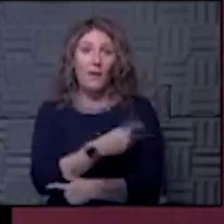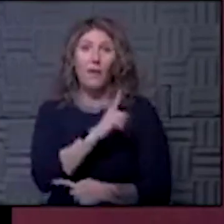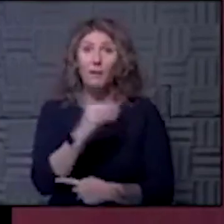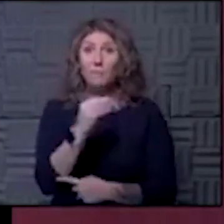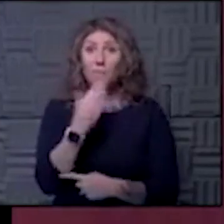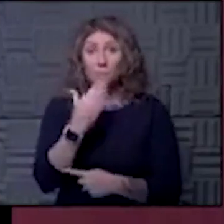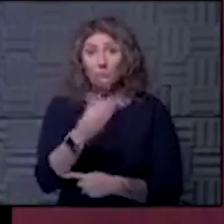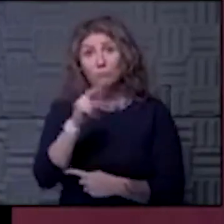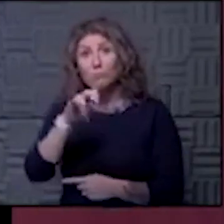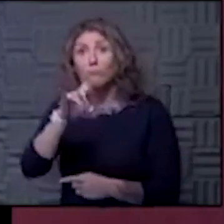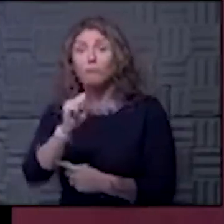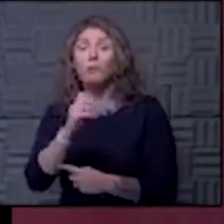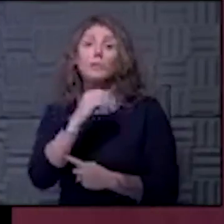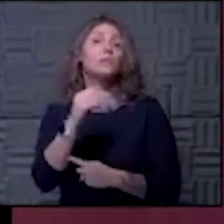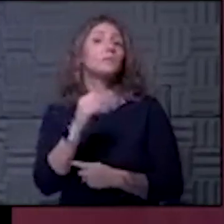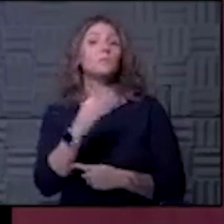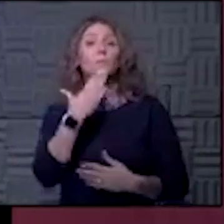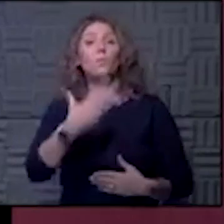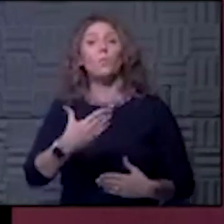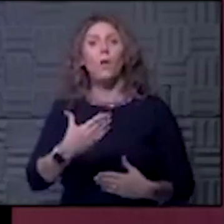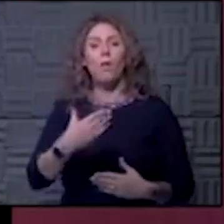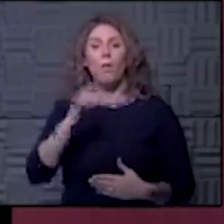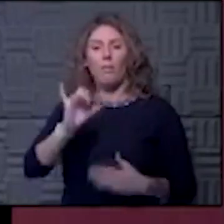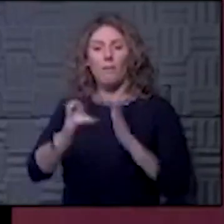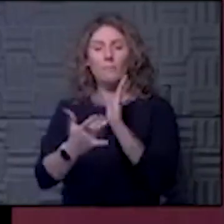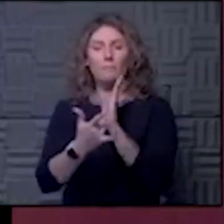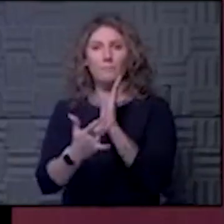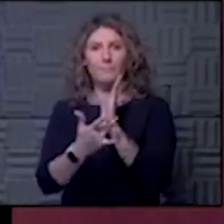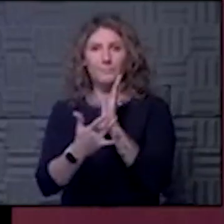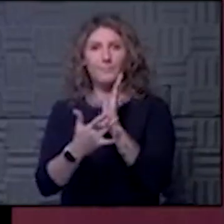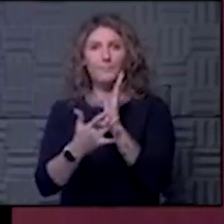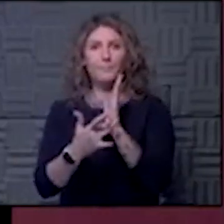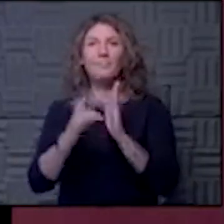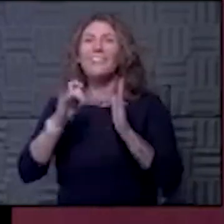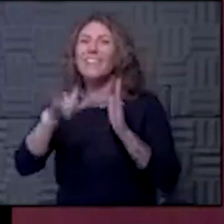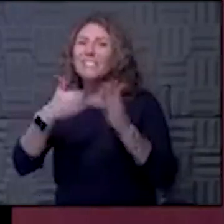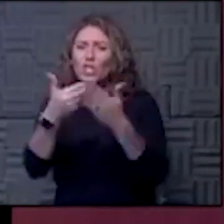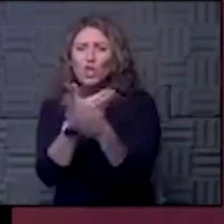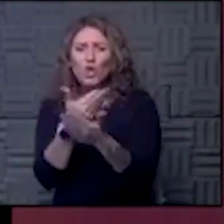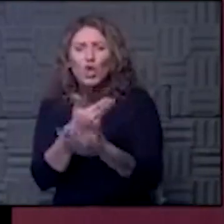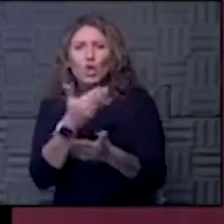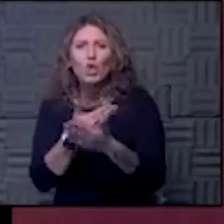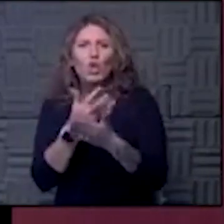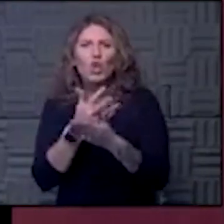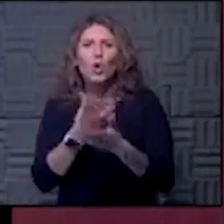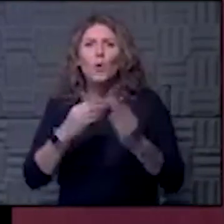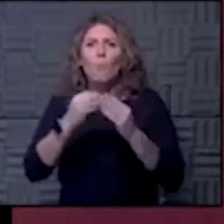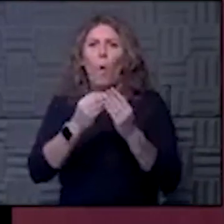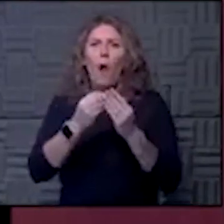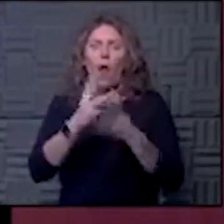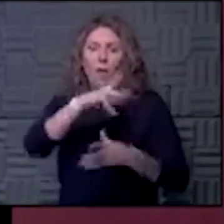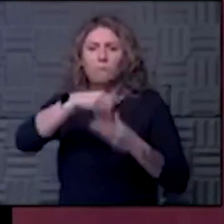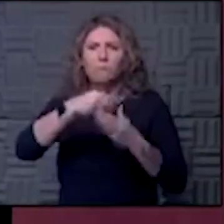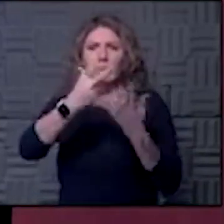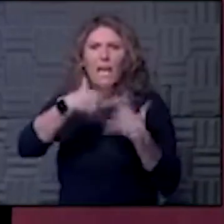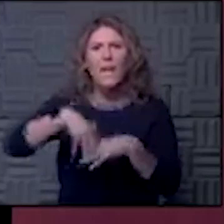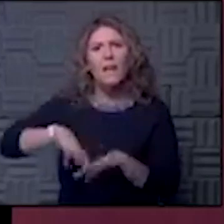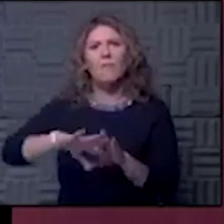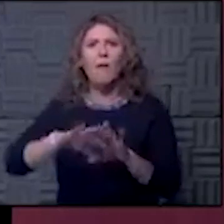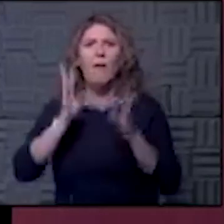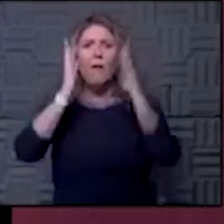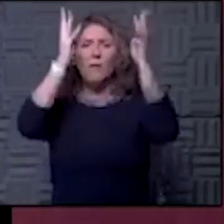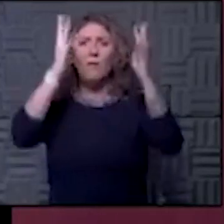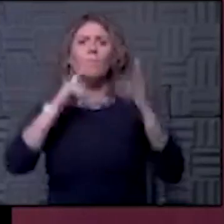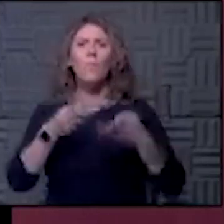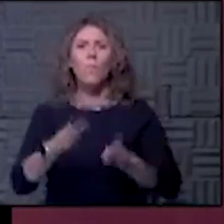think that it portends well for that technology, which is a new, more innovative way for doing vaccine development, and something